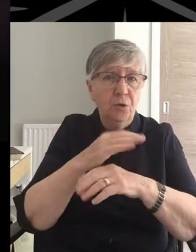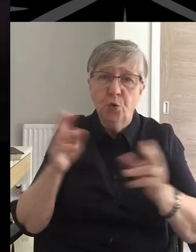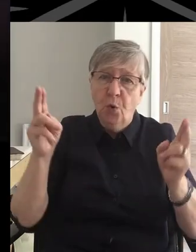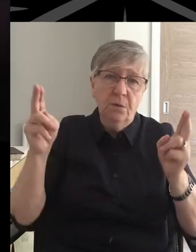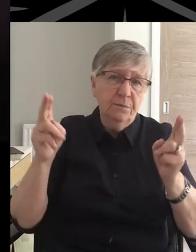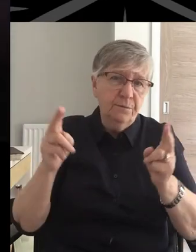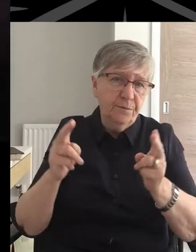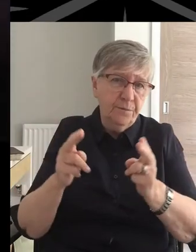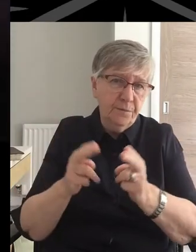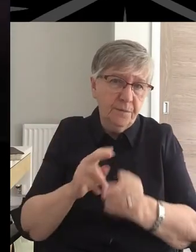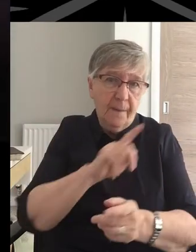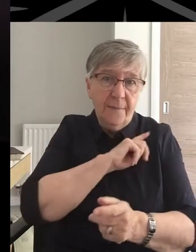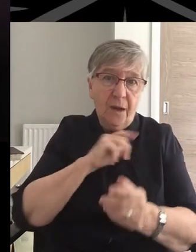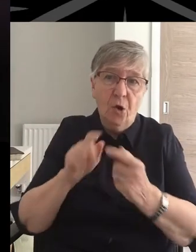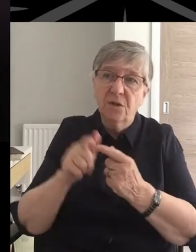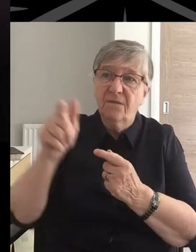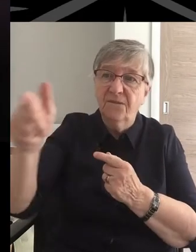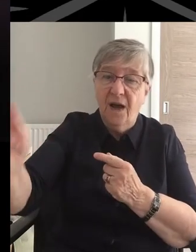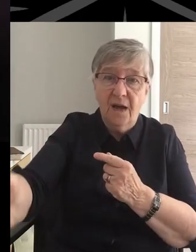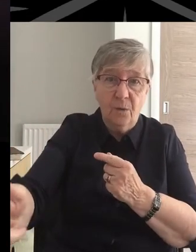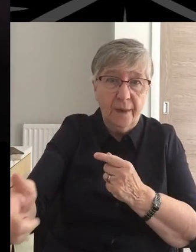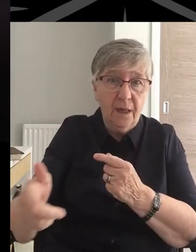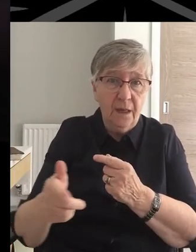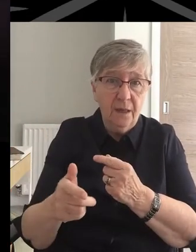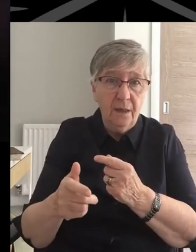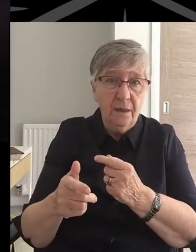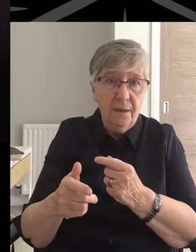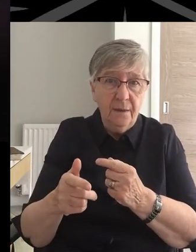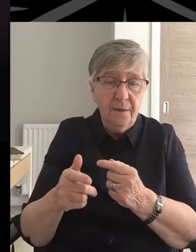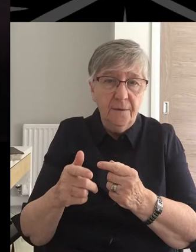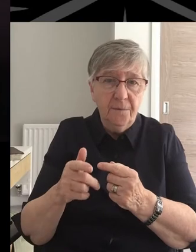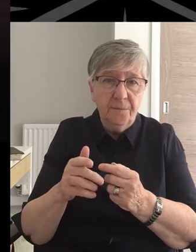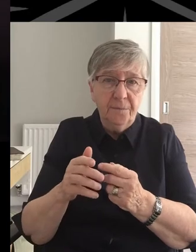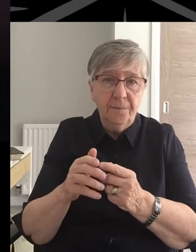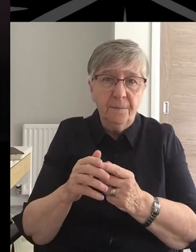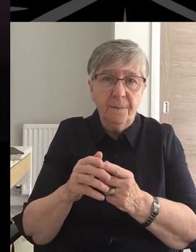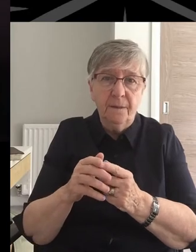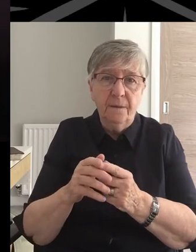over distance. They're not like some radio signal that can only go so far.